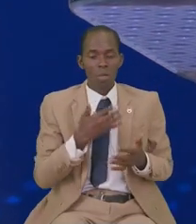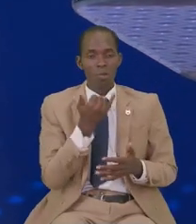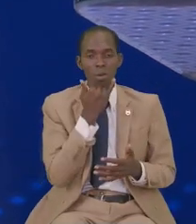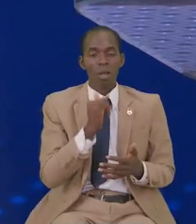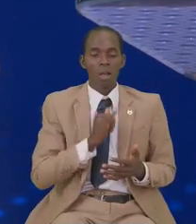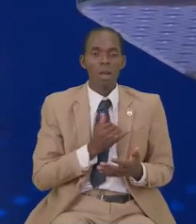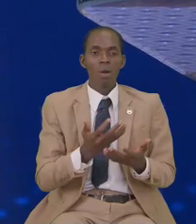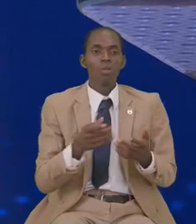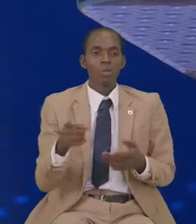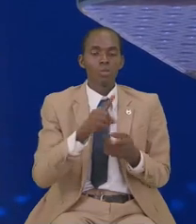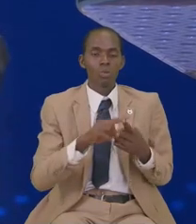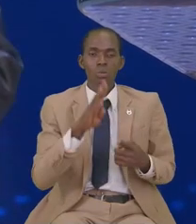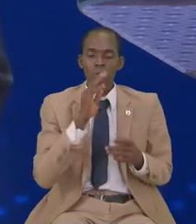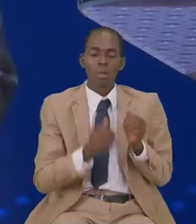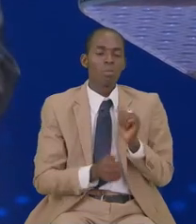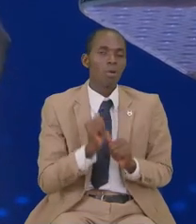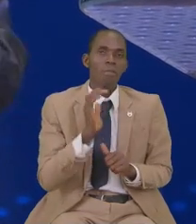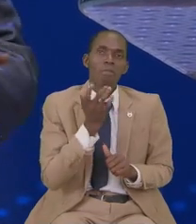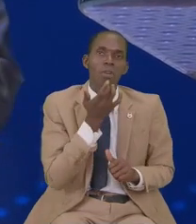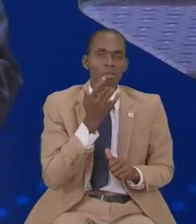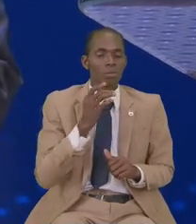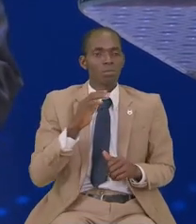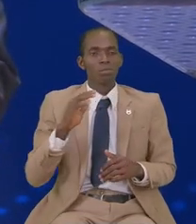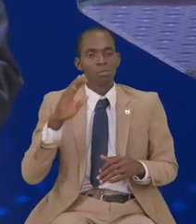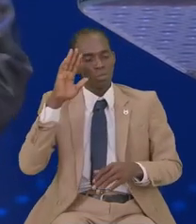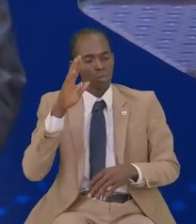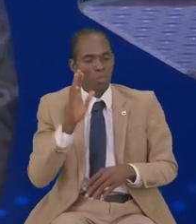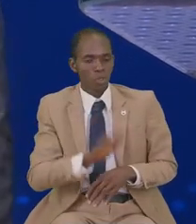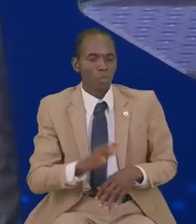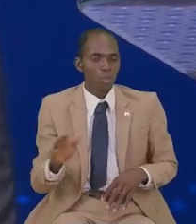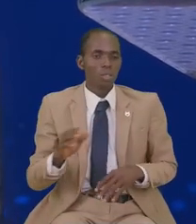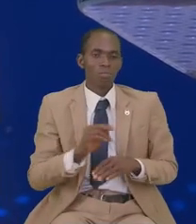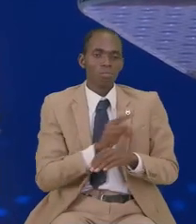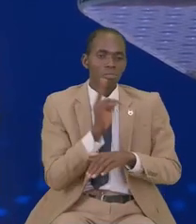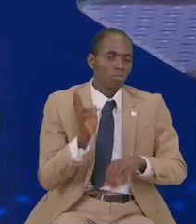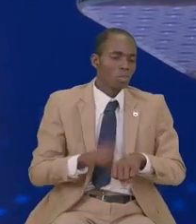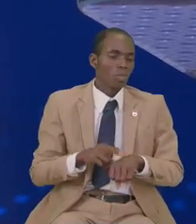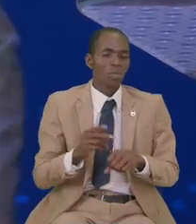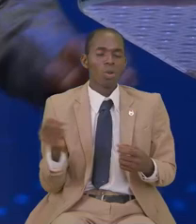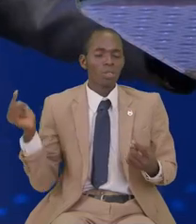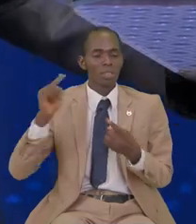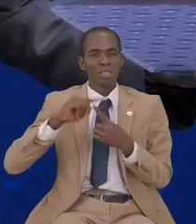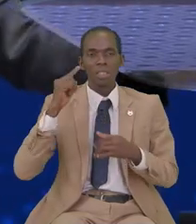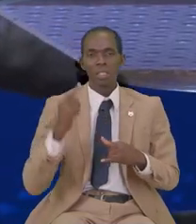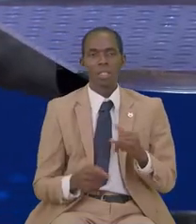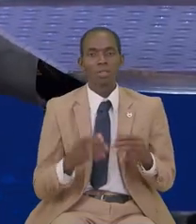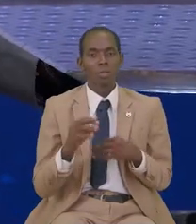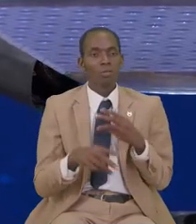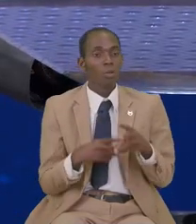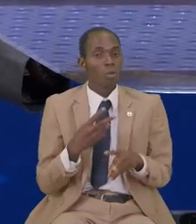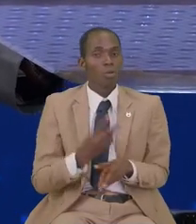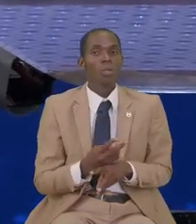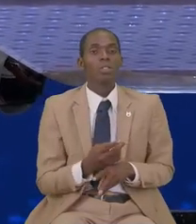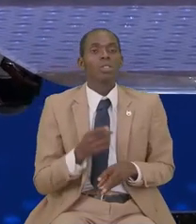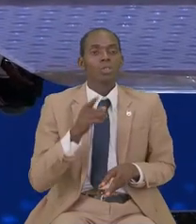be my favorite son, my favorite nation, all through until the end of the world. But you have